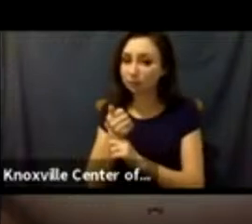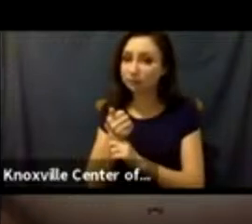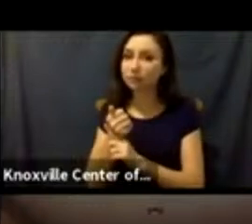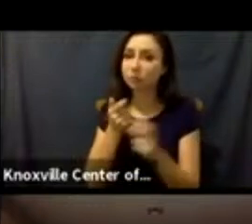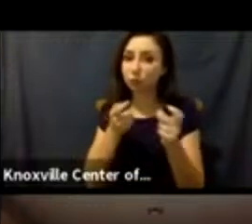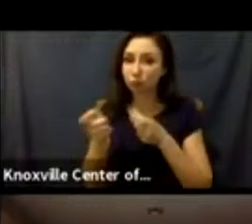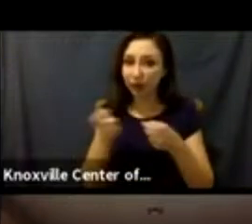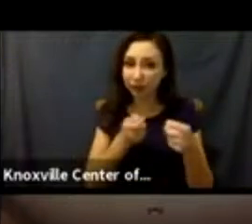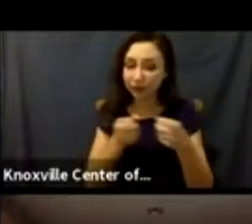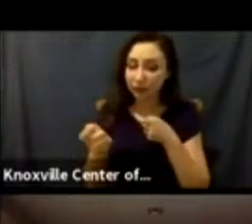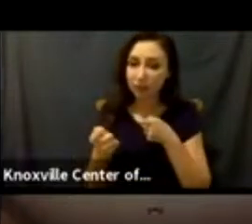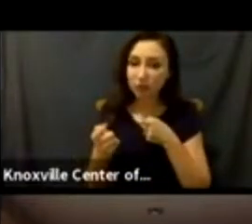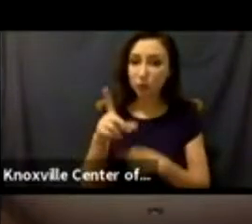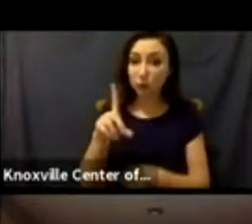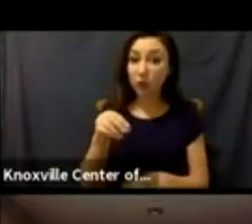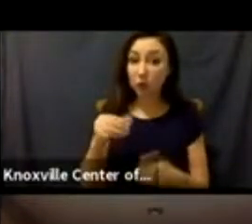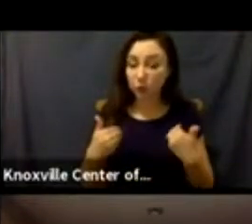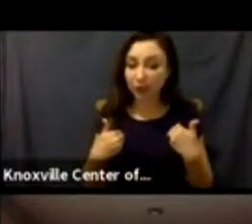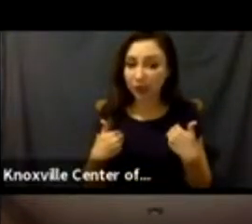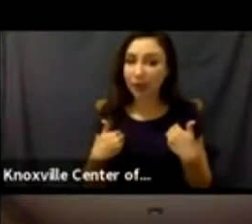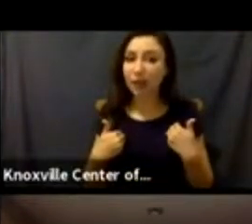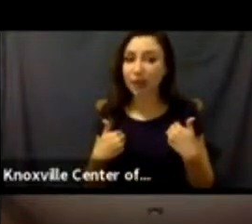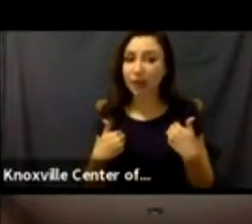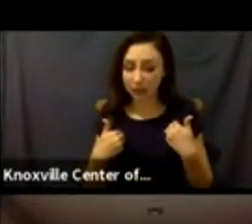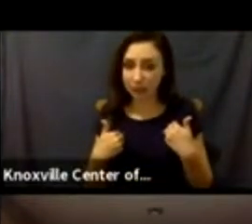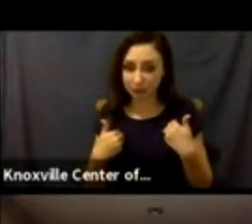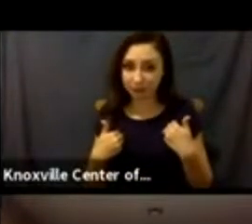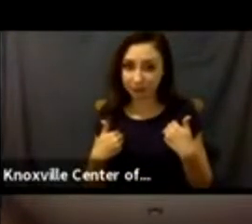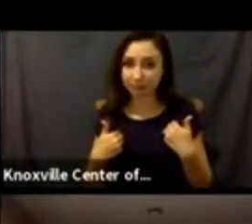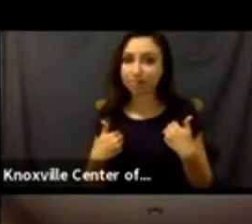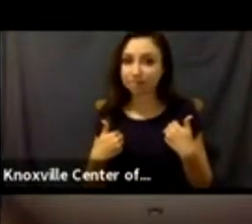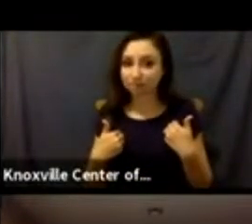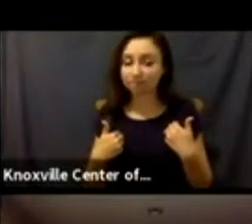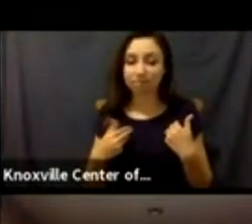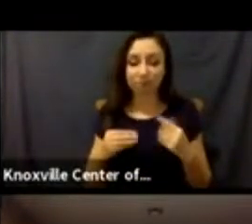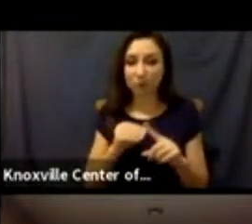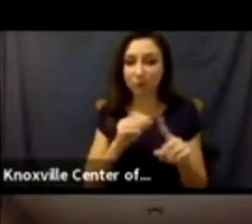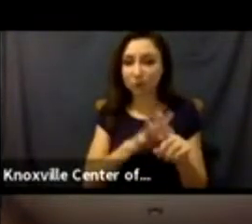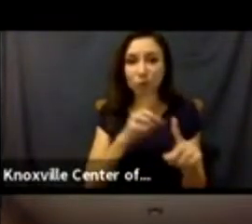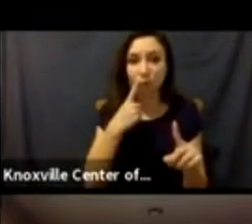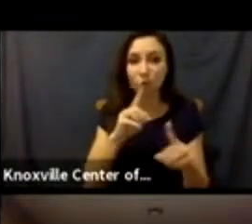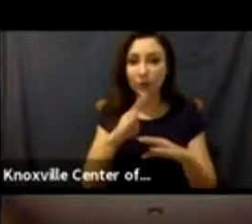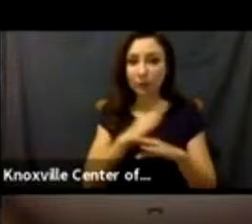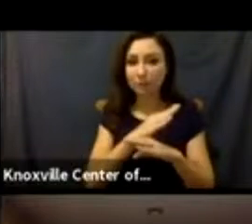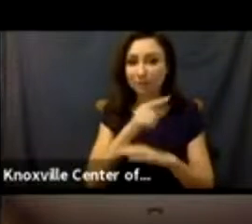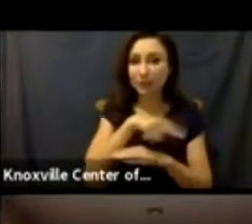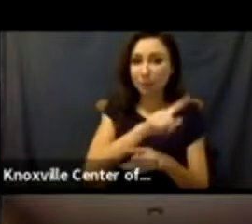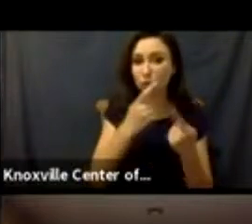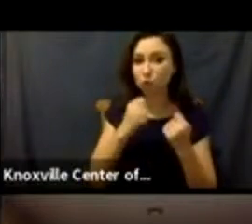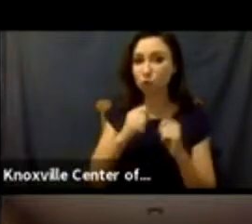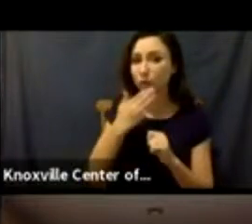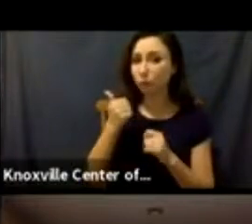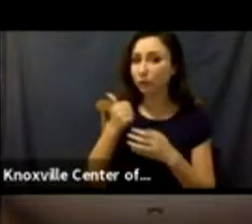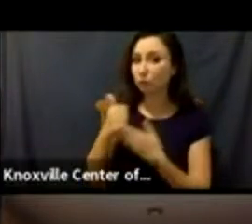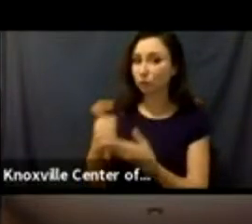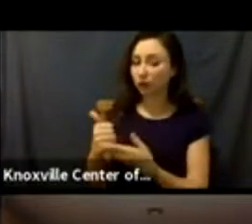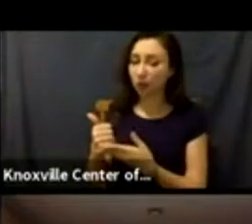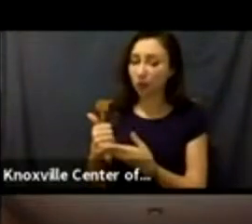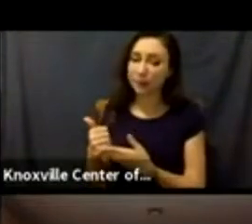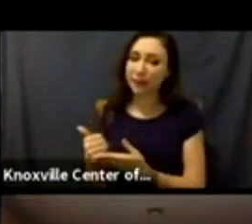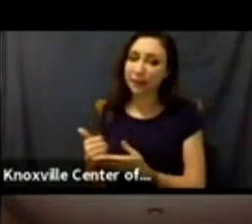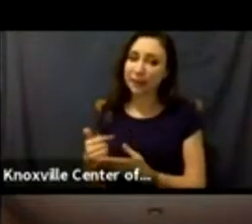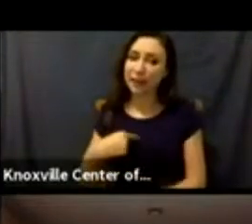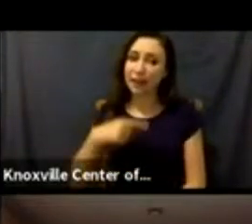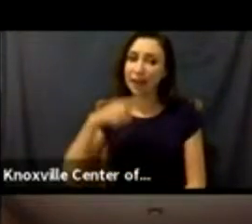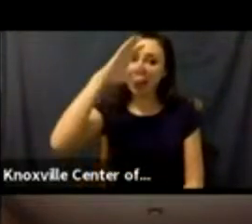do have say with these businesses. They have really tried to do what they can to help with this. And I guess it's